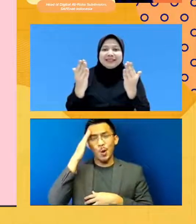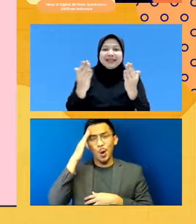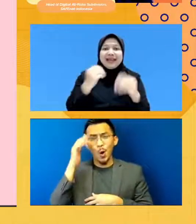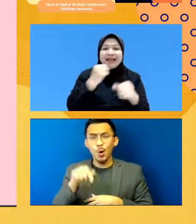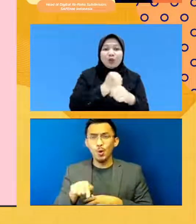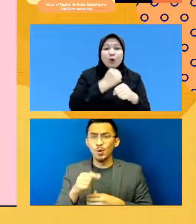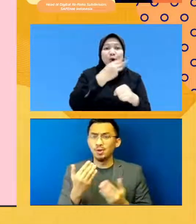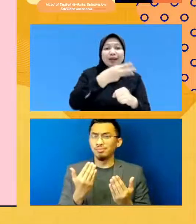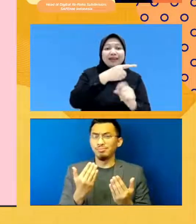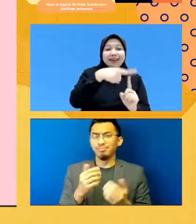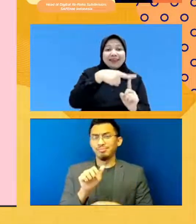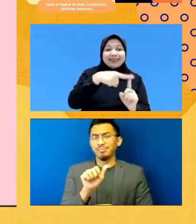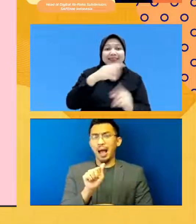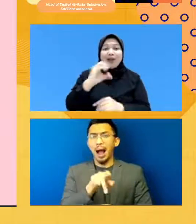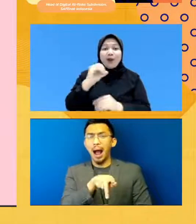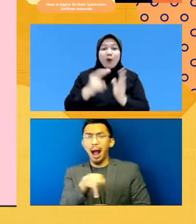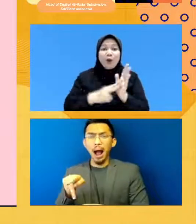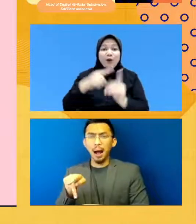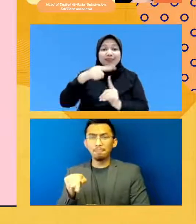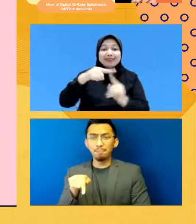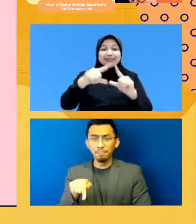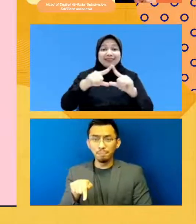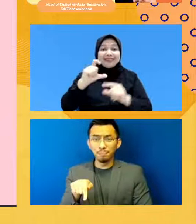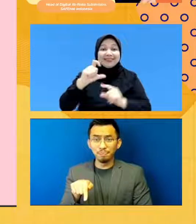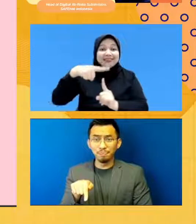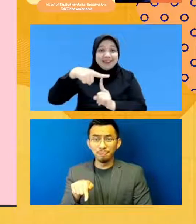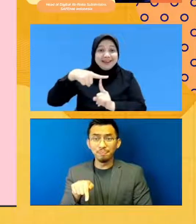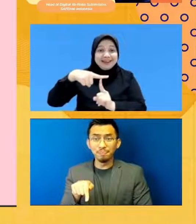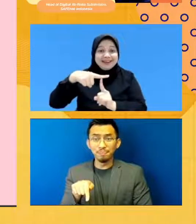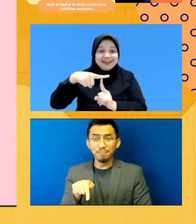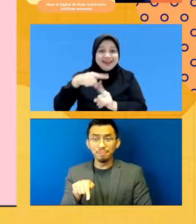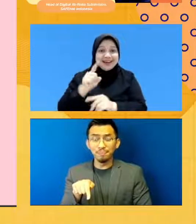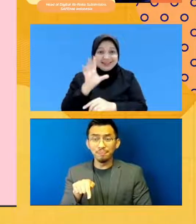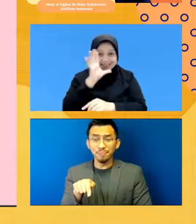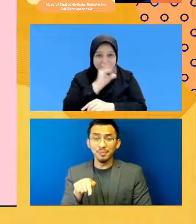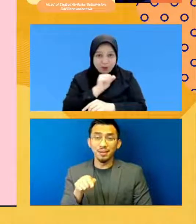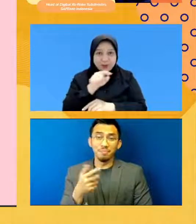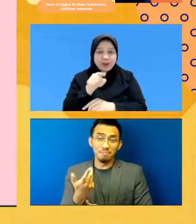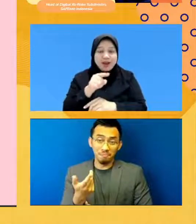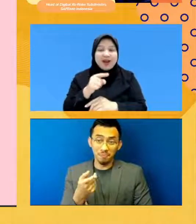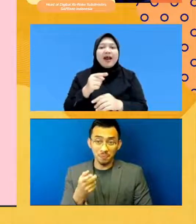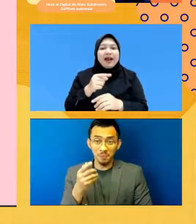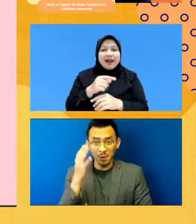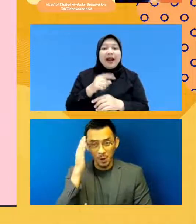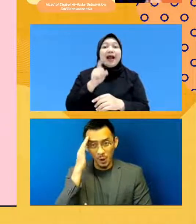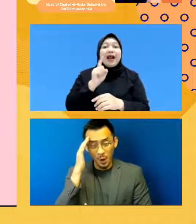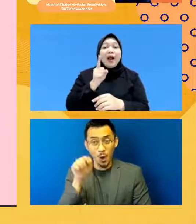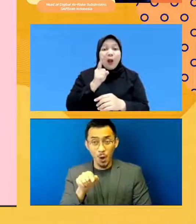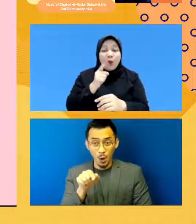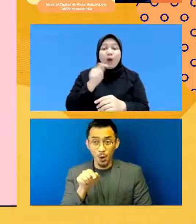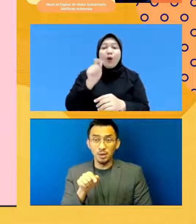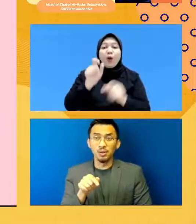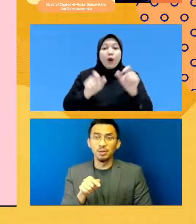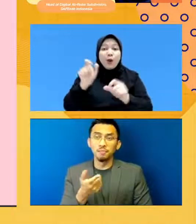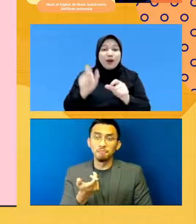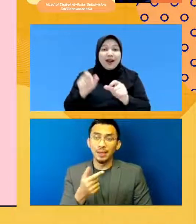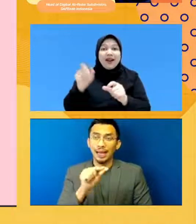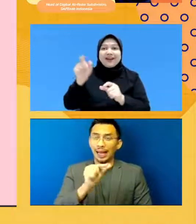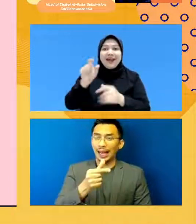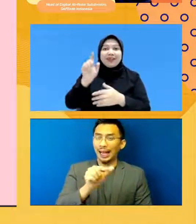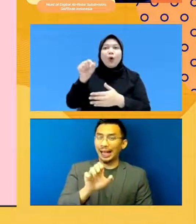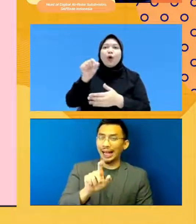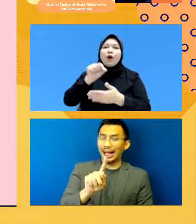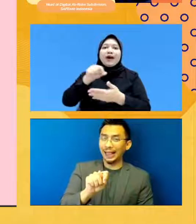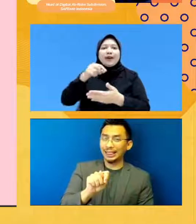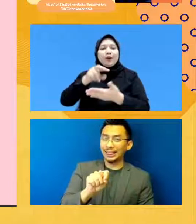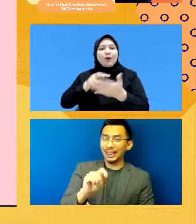maybe through caller. So understand this. When other people is saving our name under